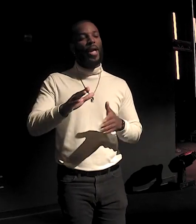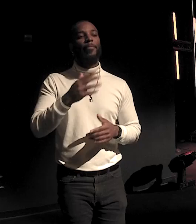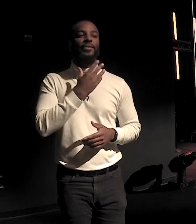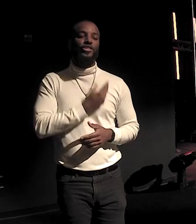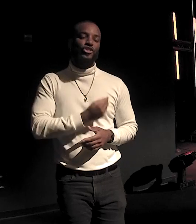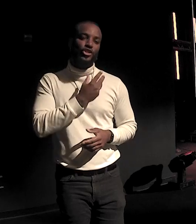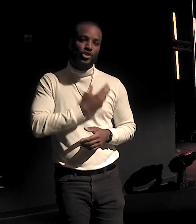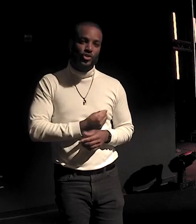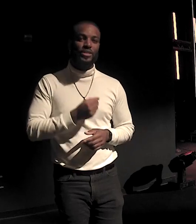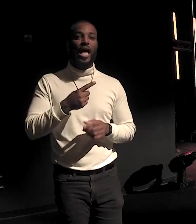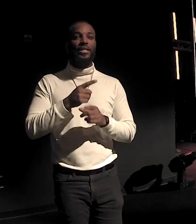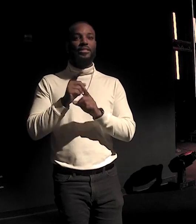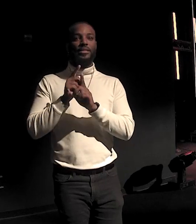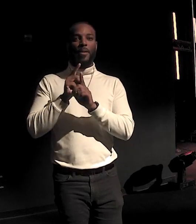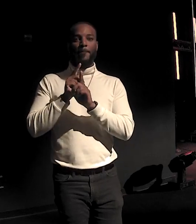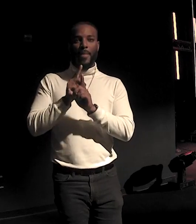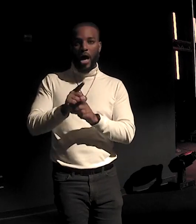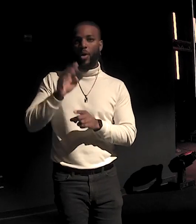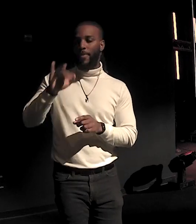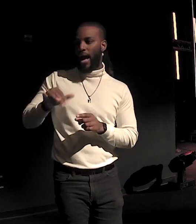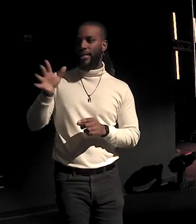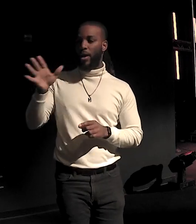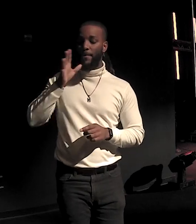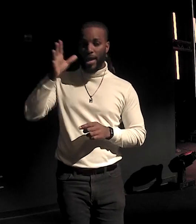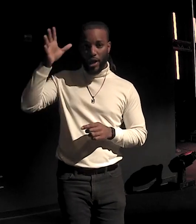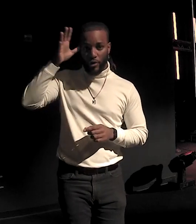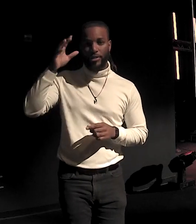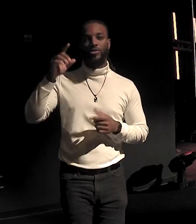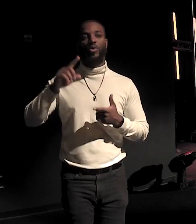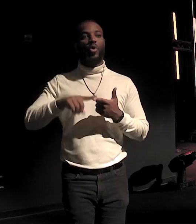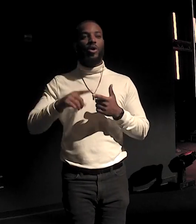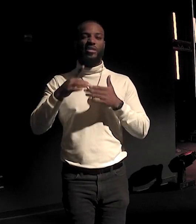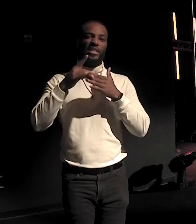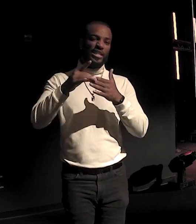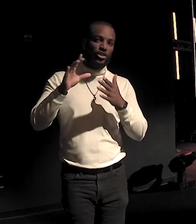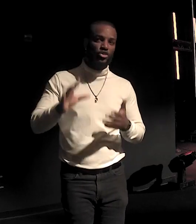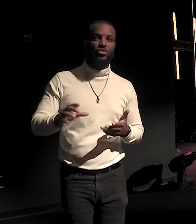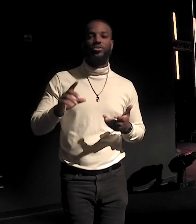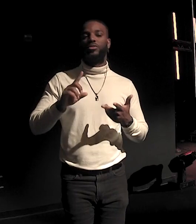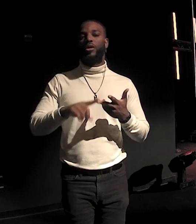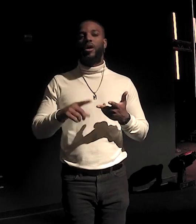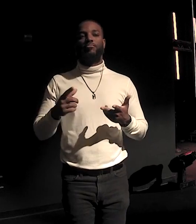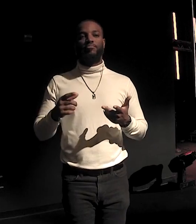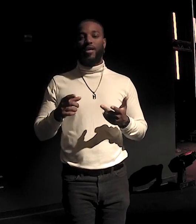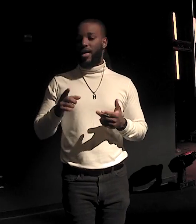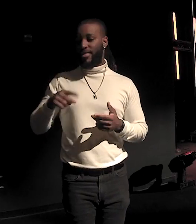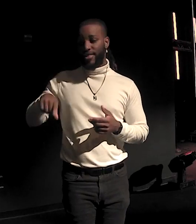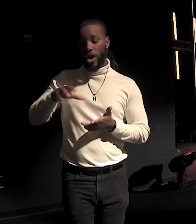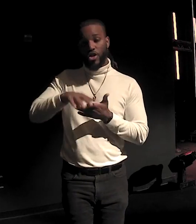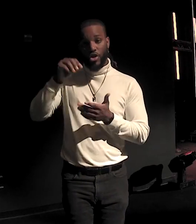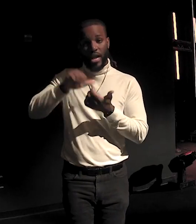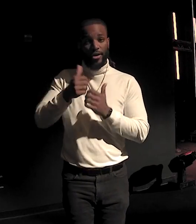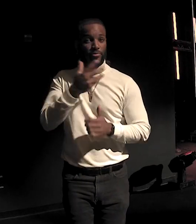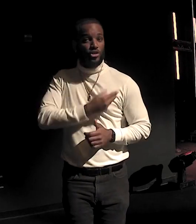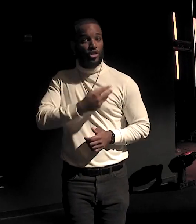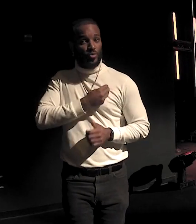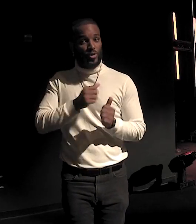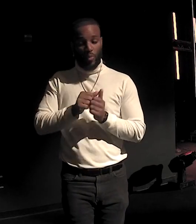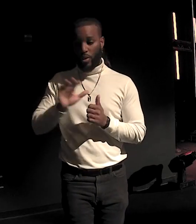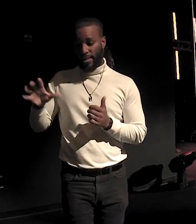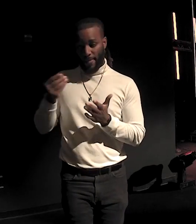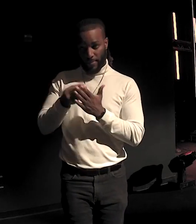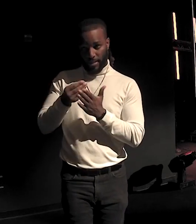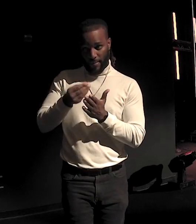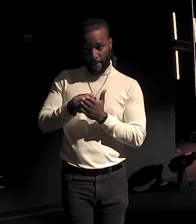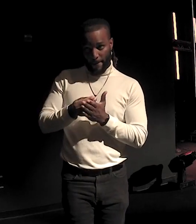as modeled by their parents, as modeled by their leaders. And they're learning how to be generous with their